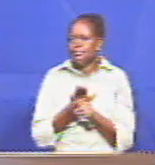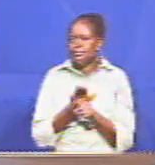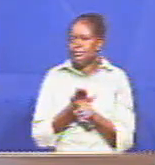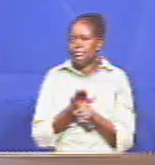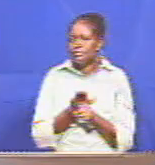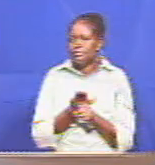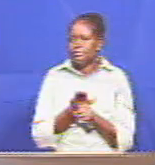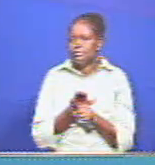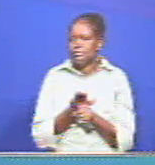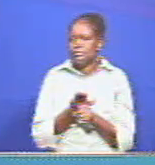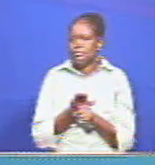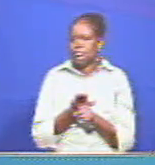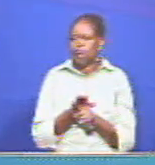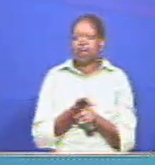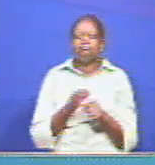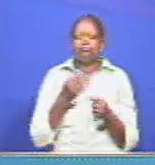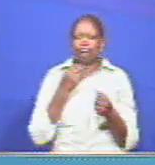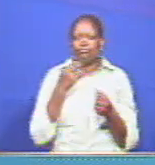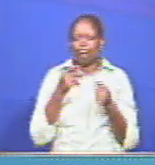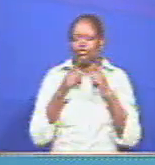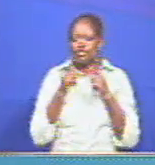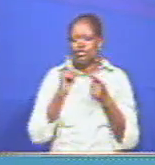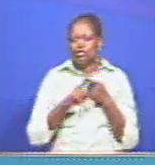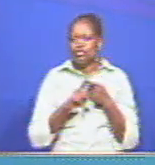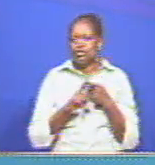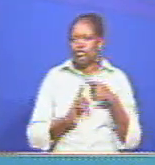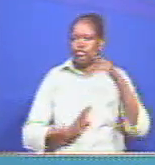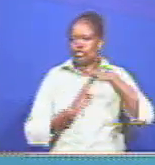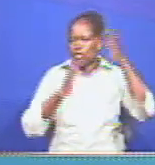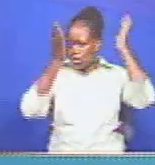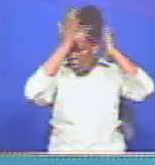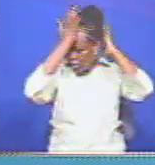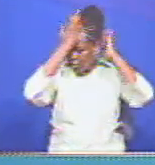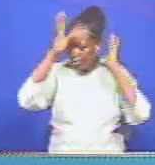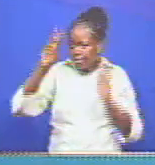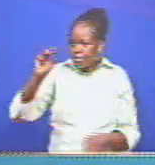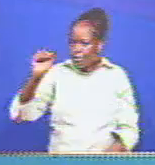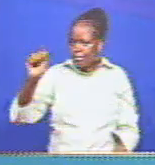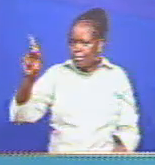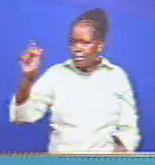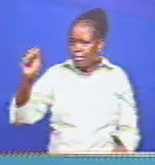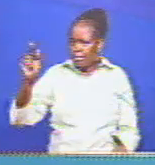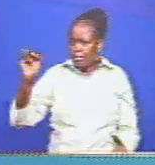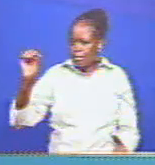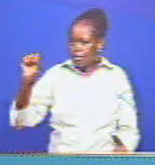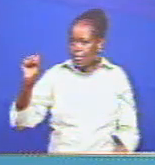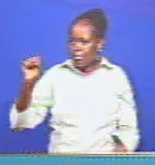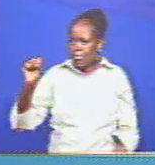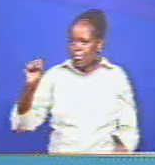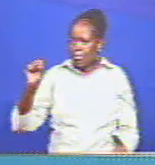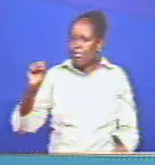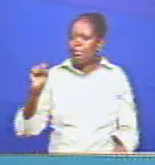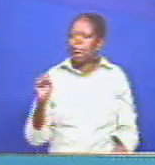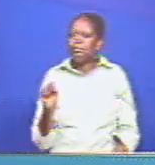Eminence. Viewers, we've been speaking to Archbishop Makrios of the Orthodox Church here in Nairobi.